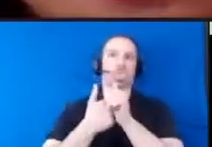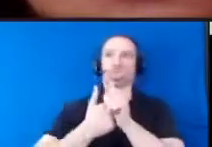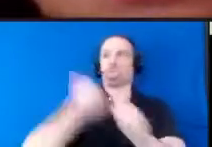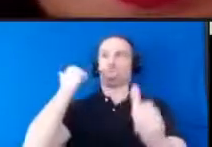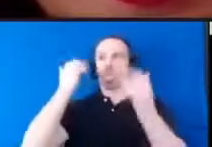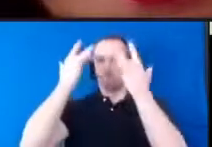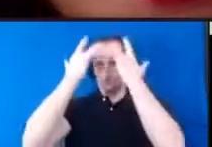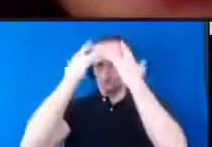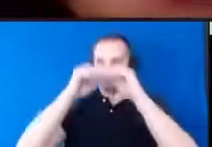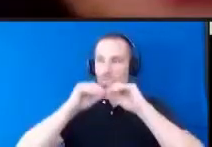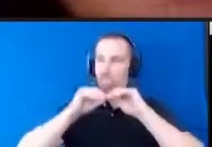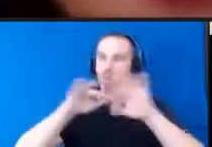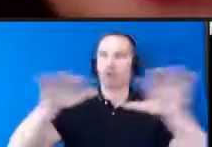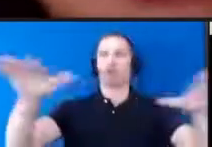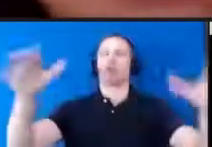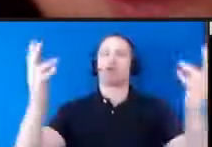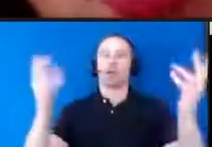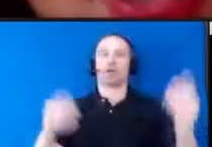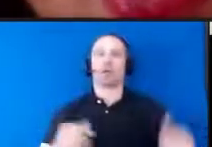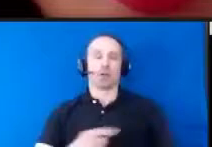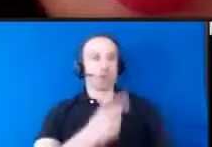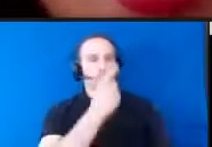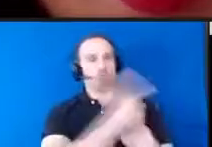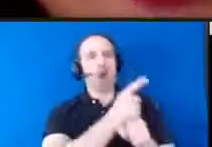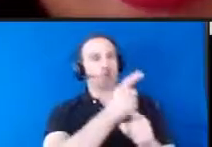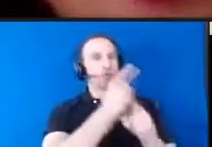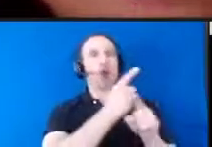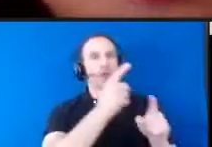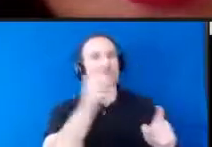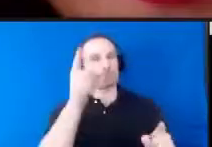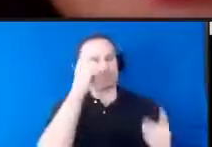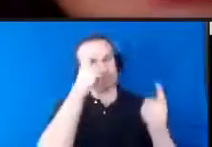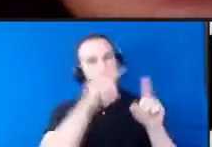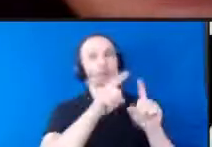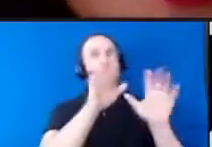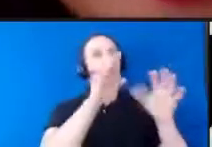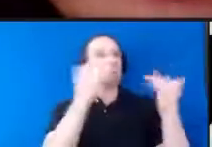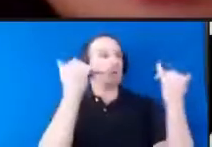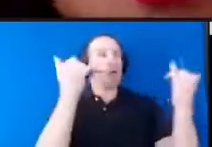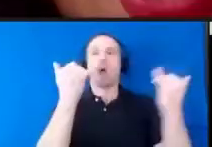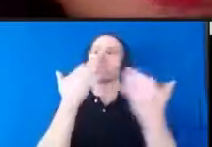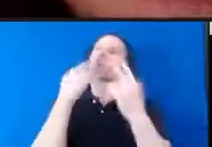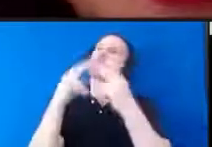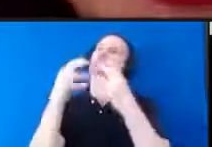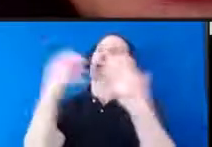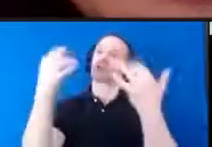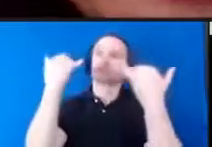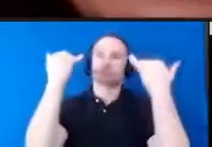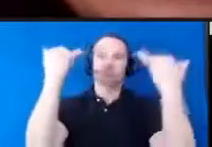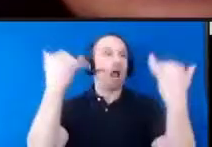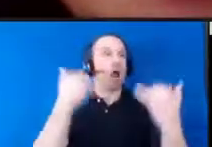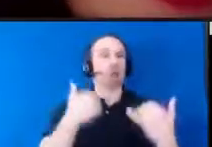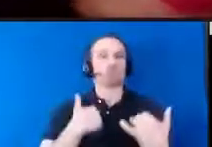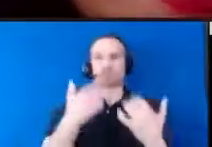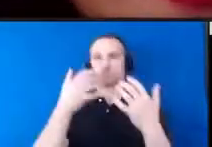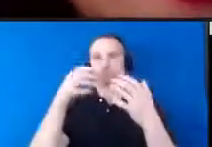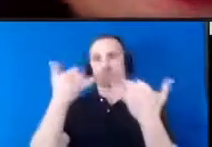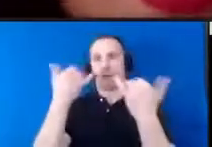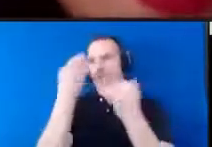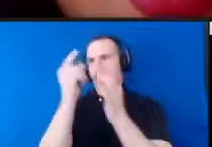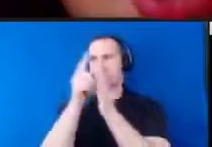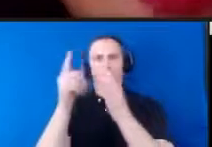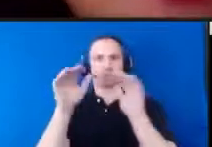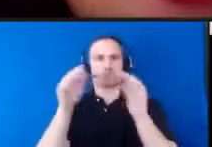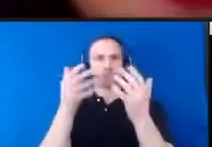Absolutely. Absolutely. Wonderful. Thank you so much. We're going to take a few minutes to get some live questions and answers from our